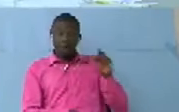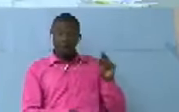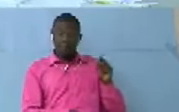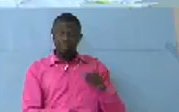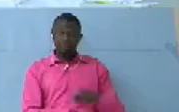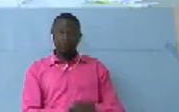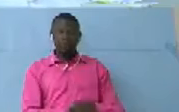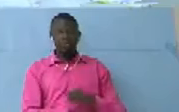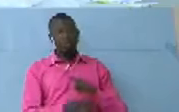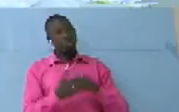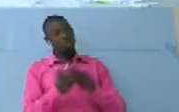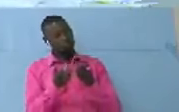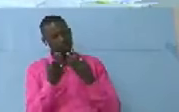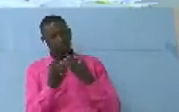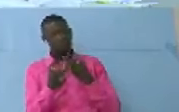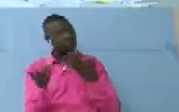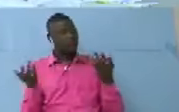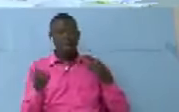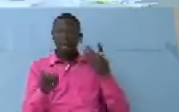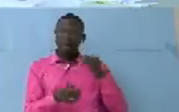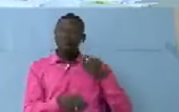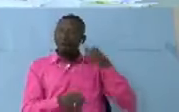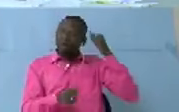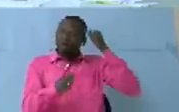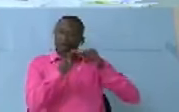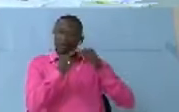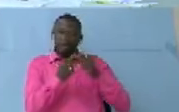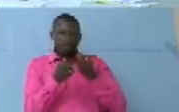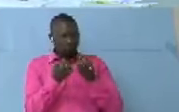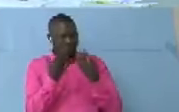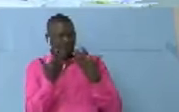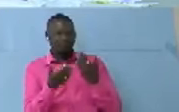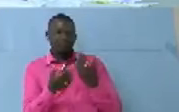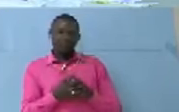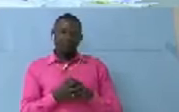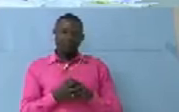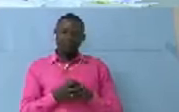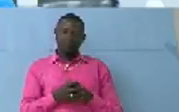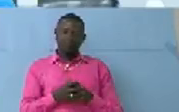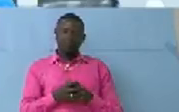Tell us as many as you know. Well, I am not going to tell